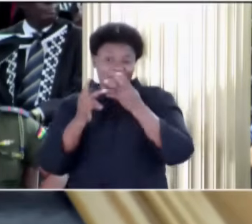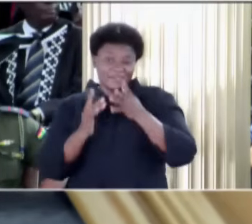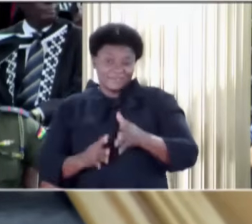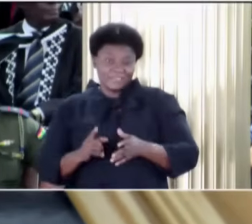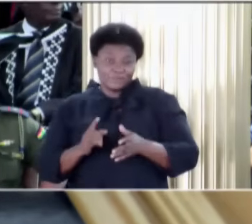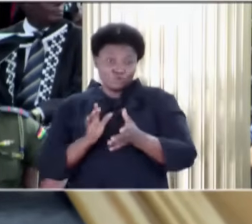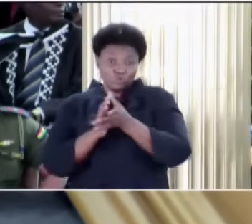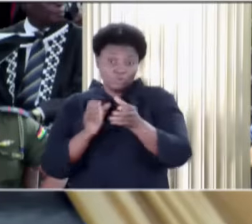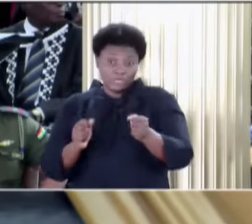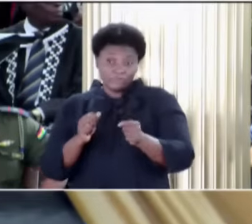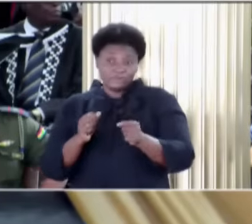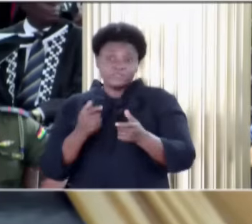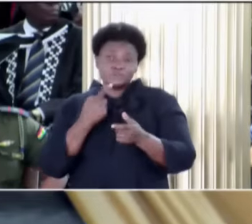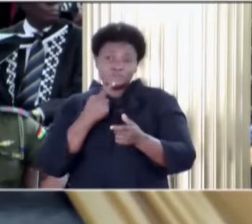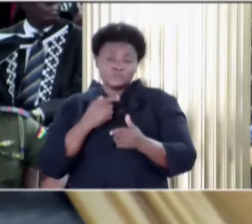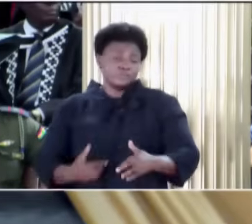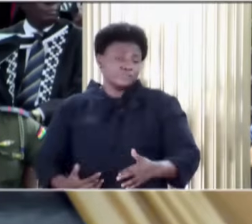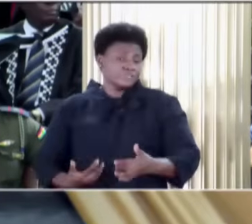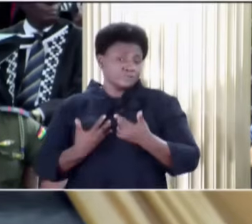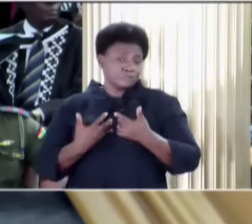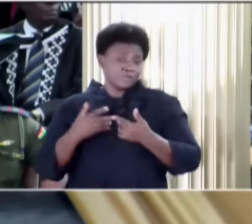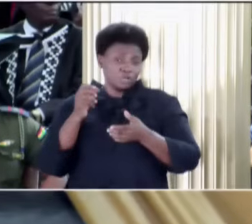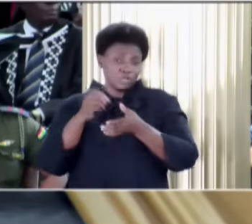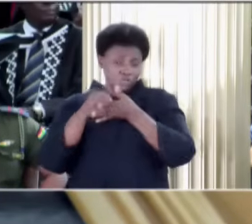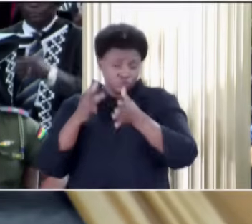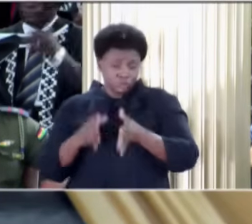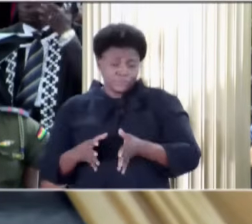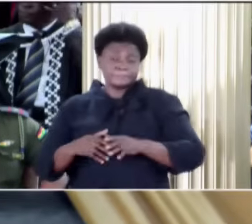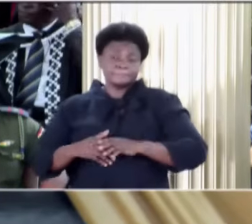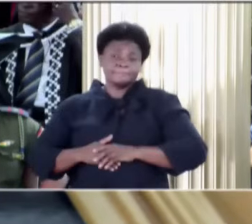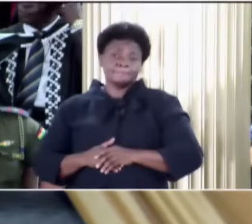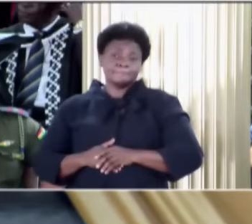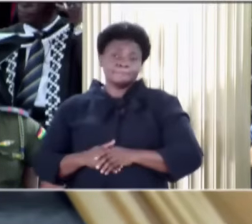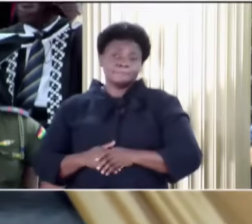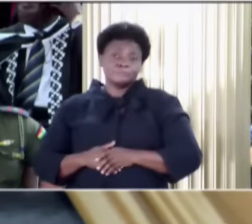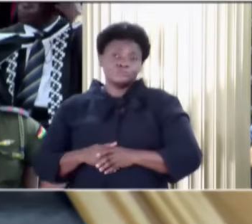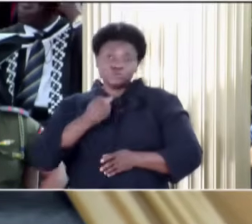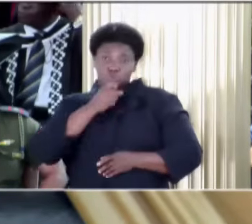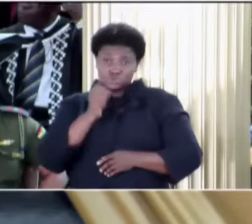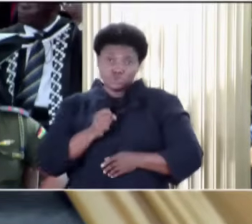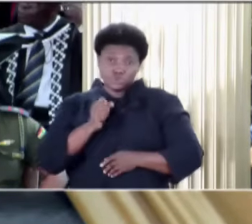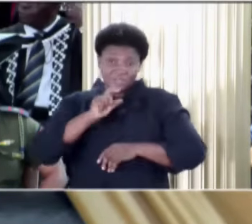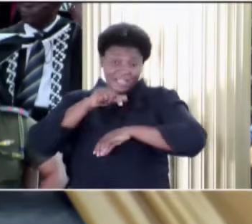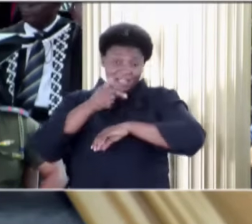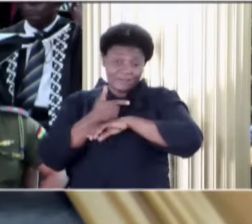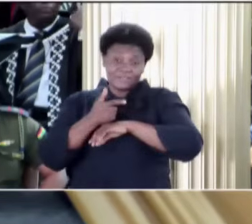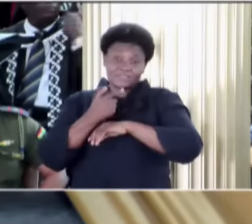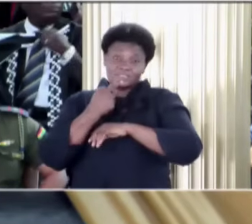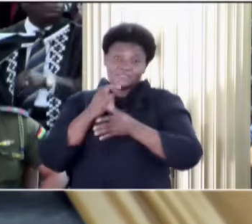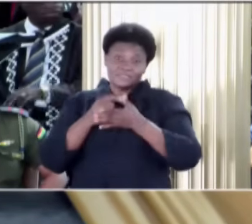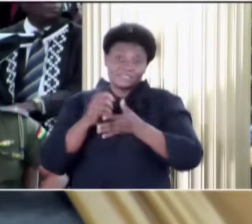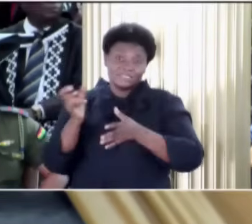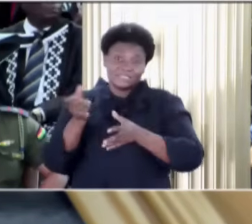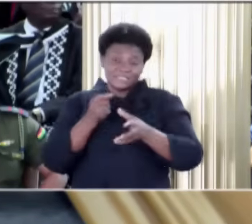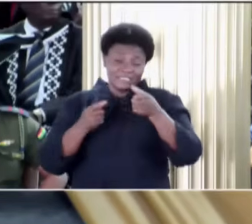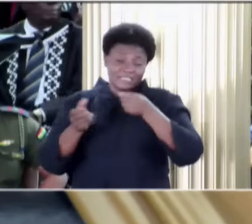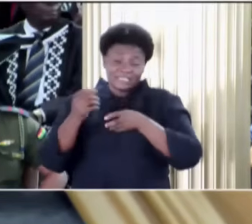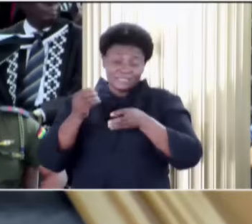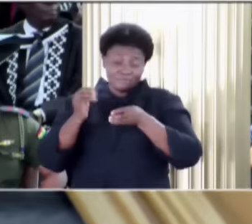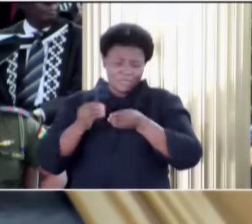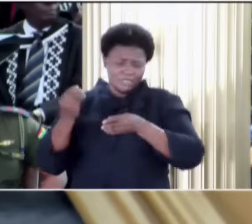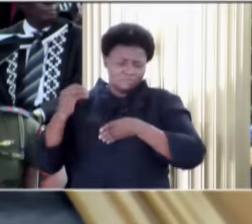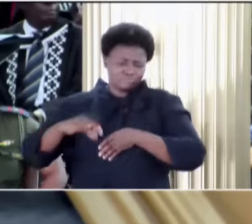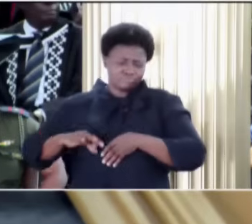your address has truly inspired our students. And I'm sure that our graduates are taking away so much that will be extremely